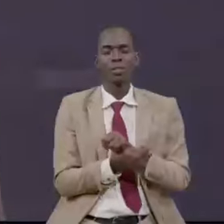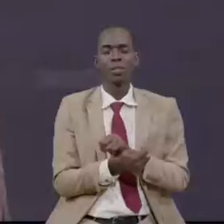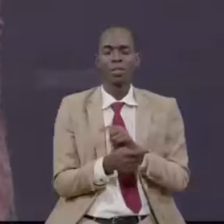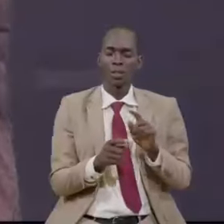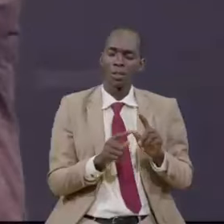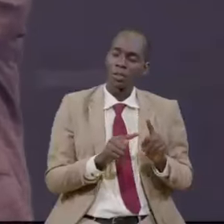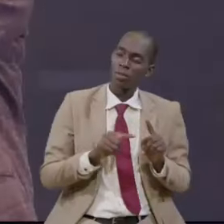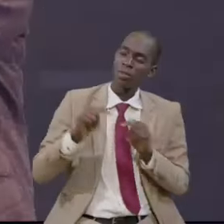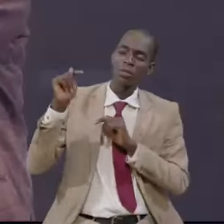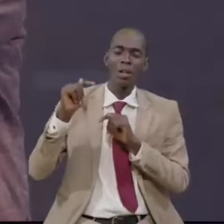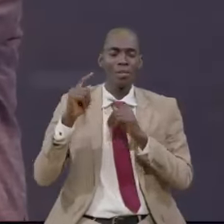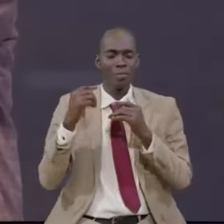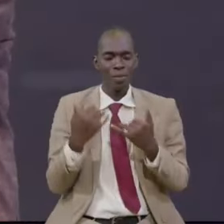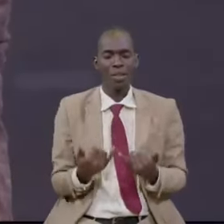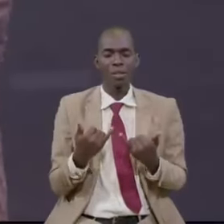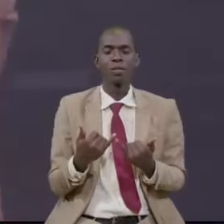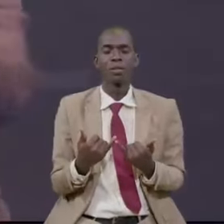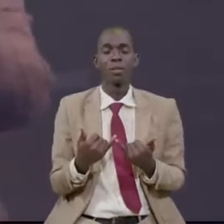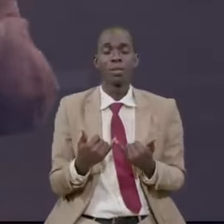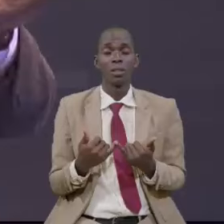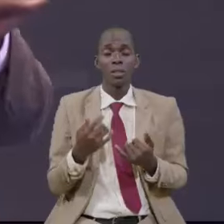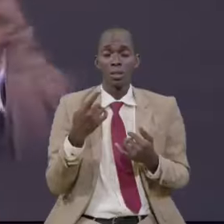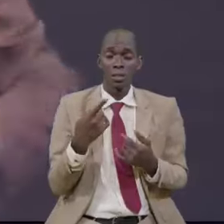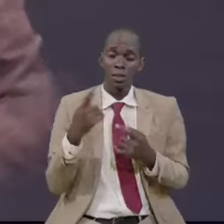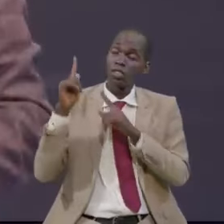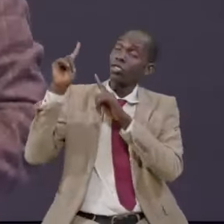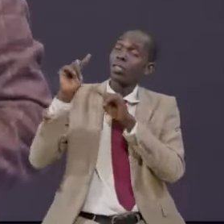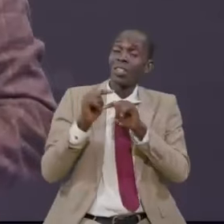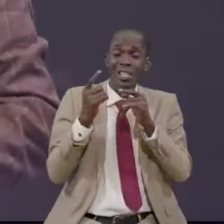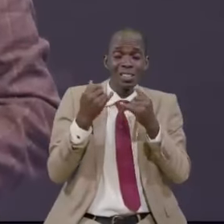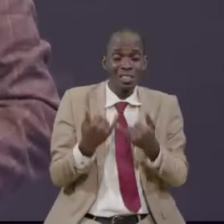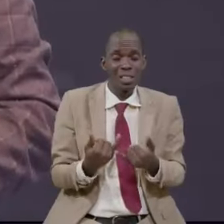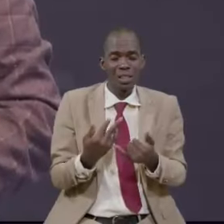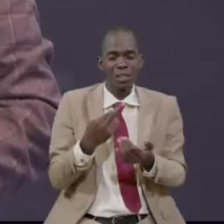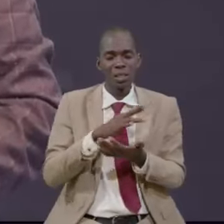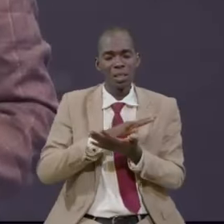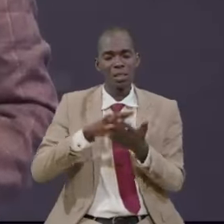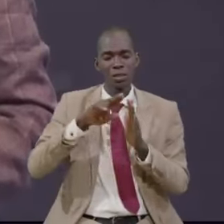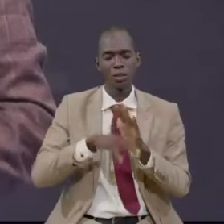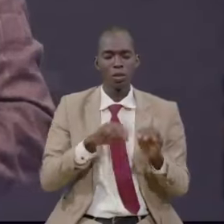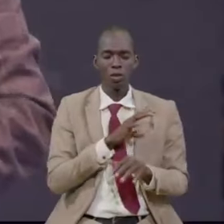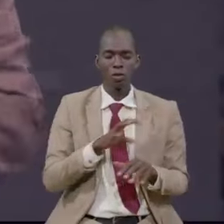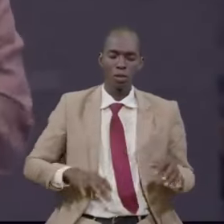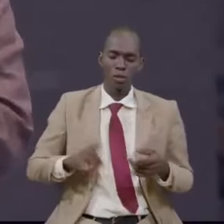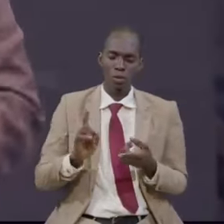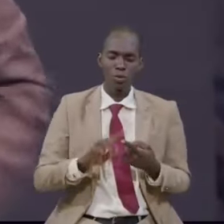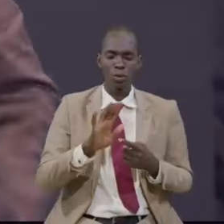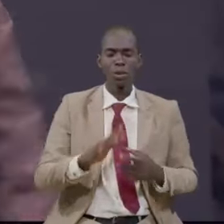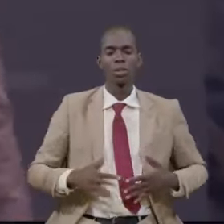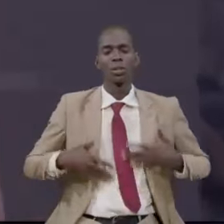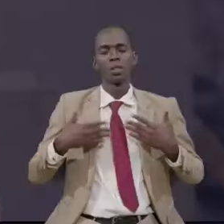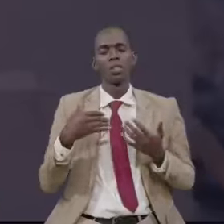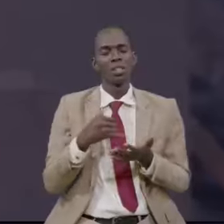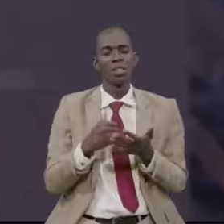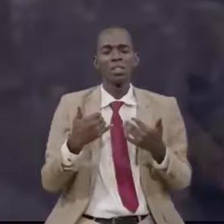now the righteousness of Christ to their account. It's done.